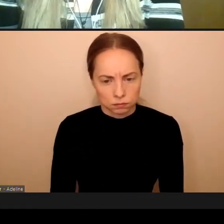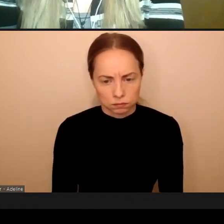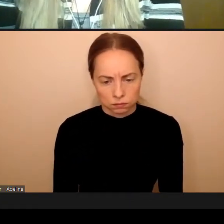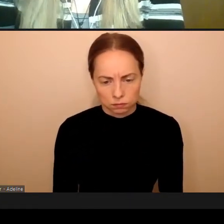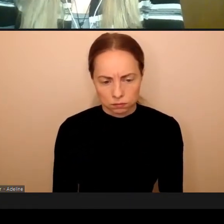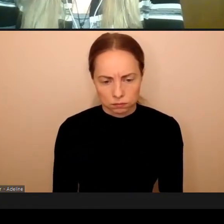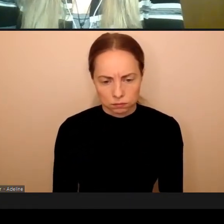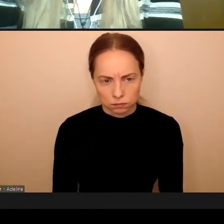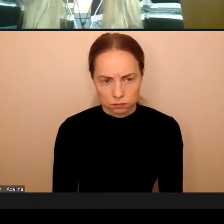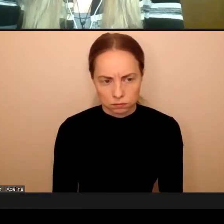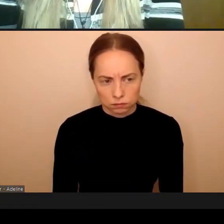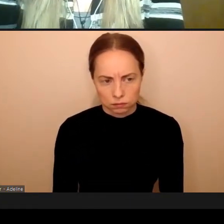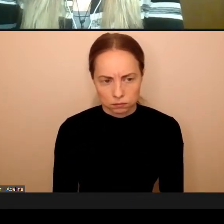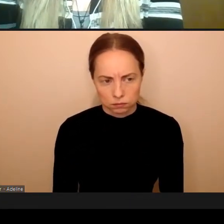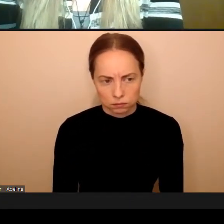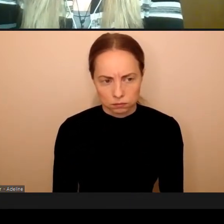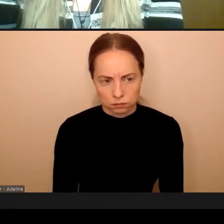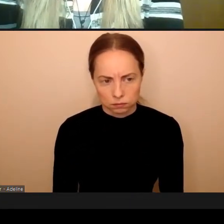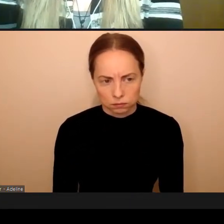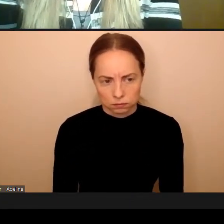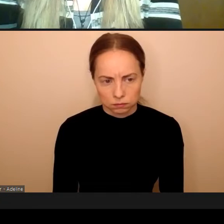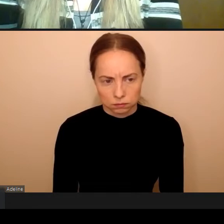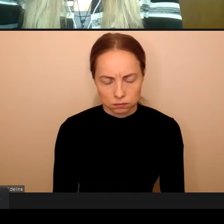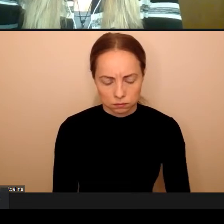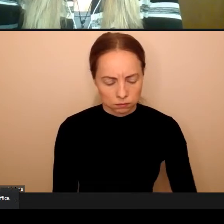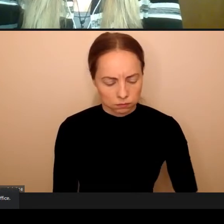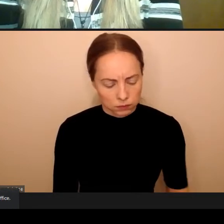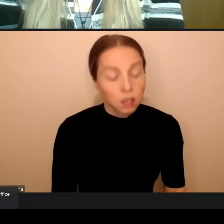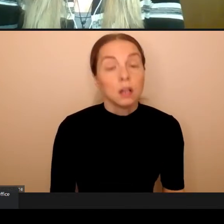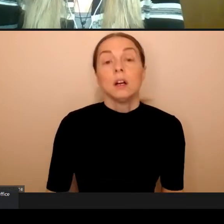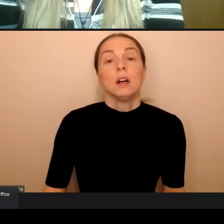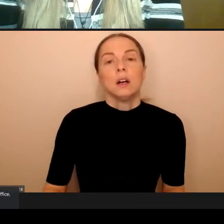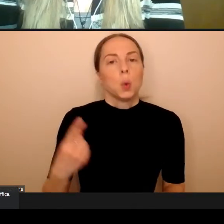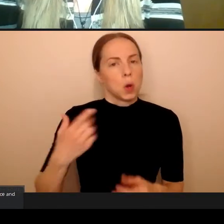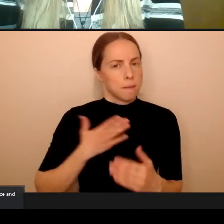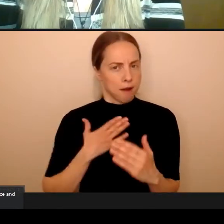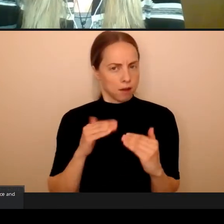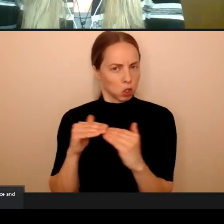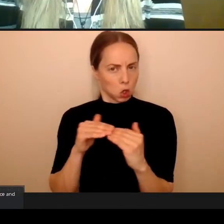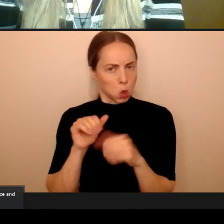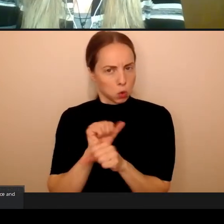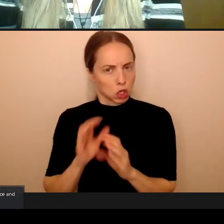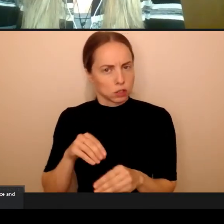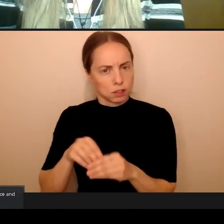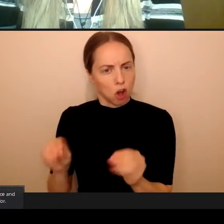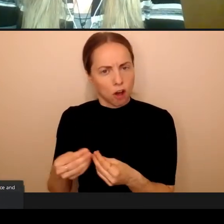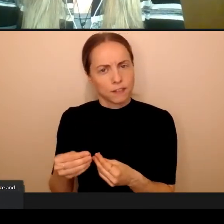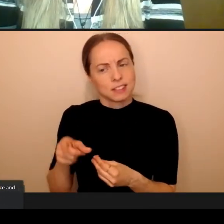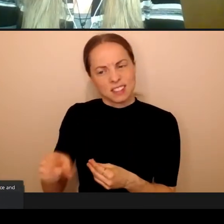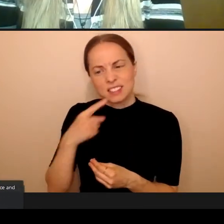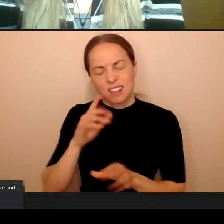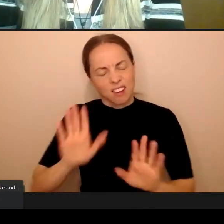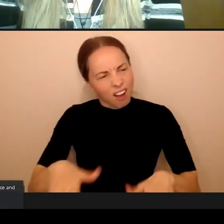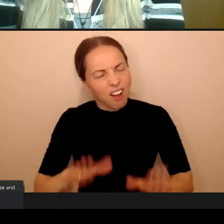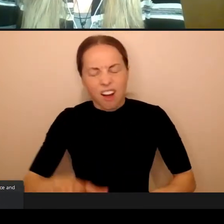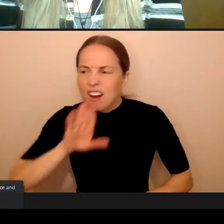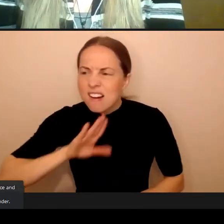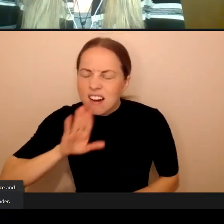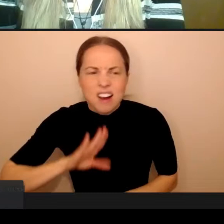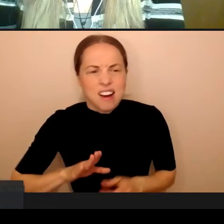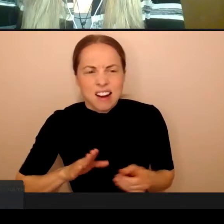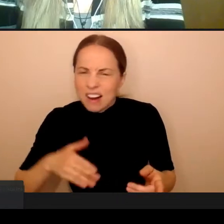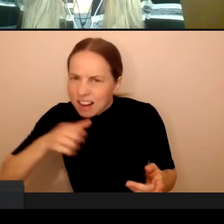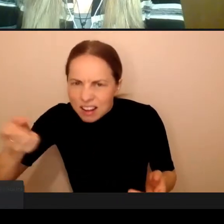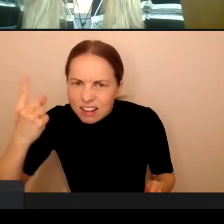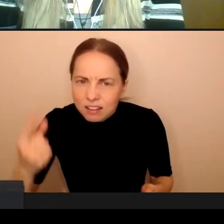second. I received one of my coworkers in my office, and they were going, Wally, we're just so frustrated. We just don't get it. We don't understand. I